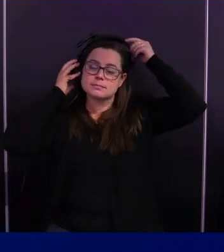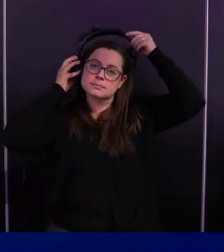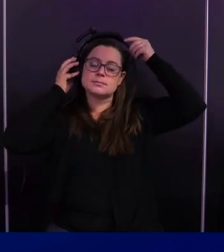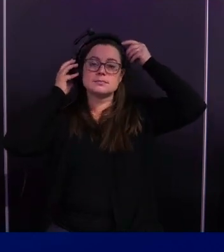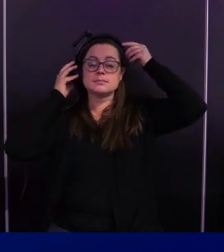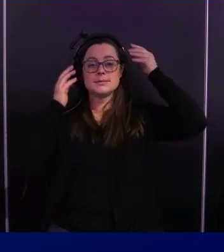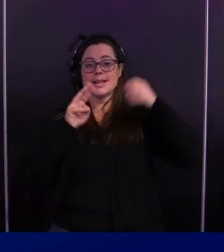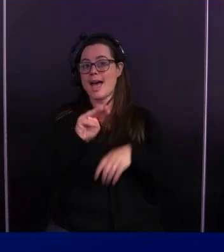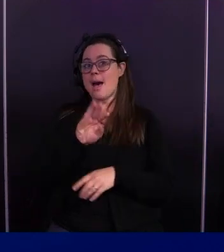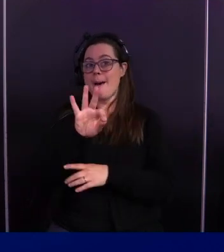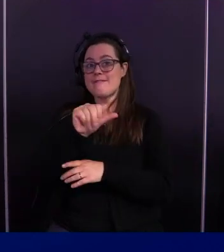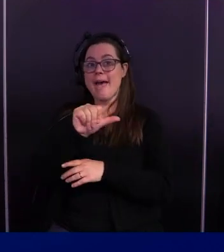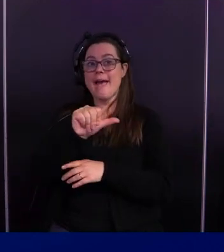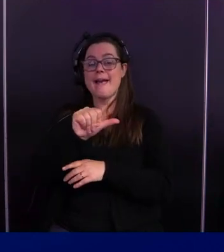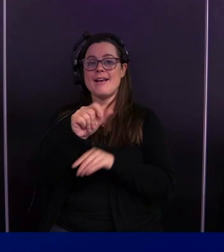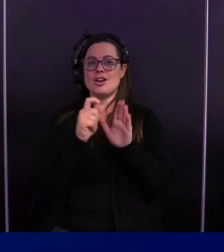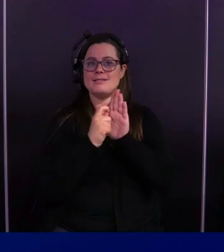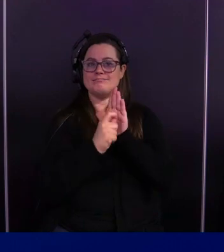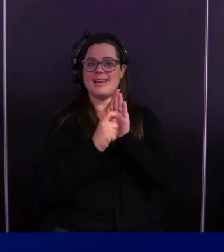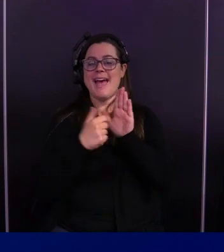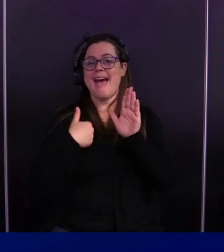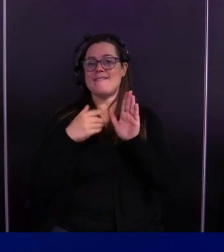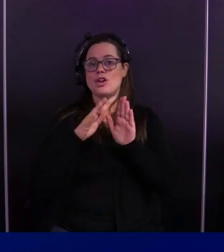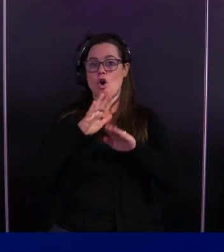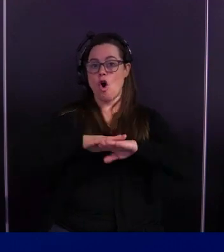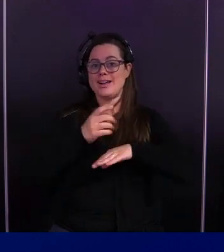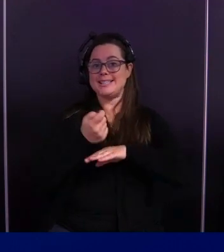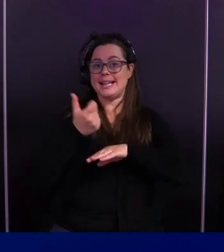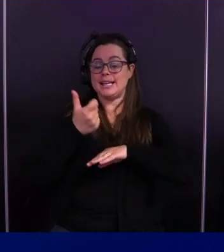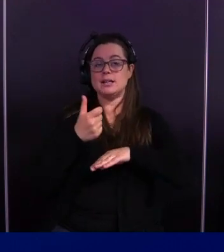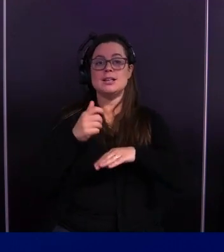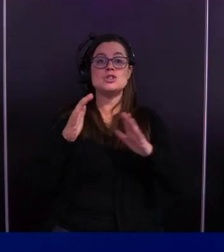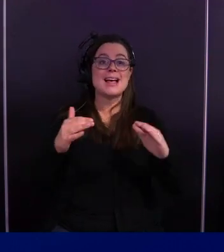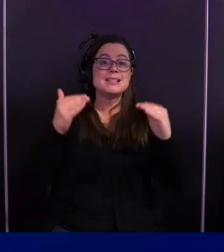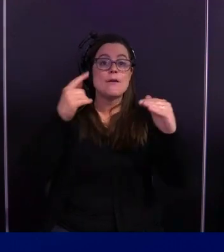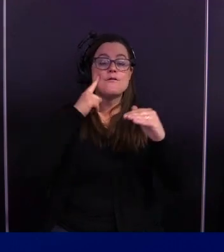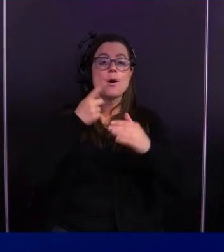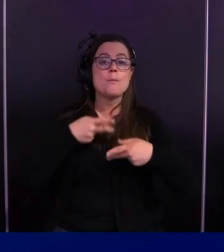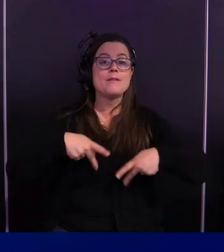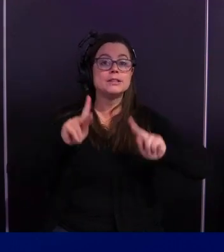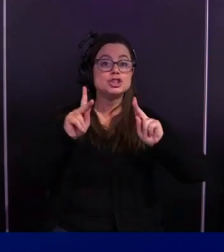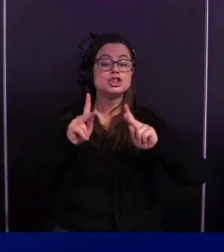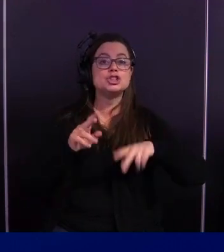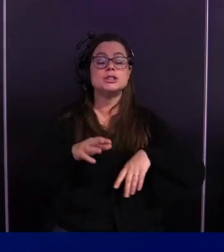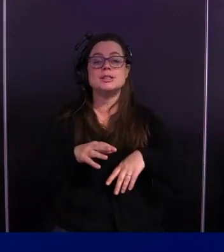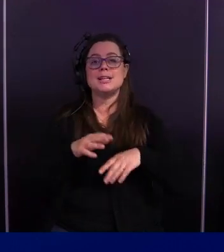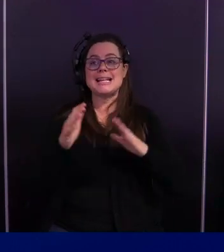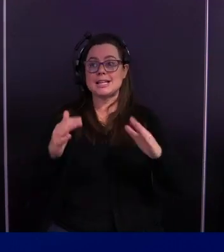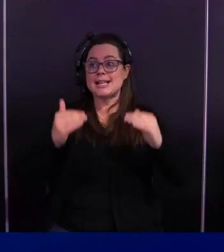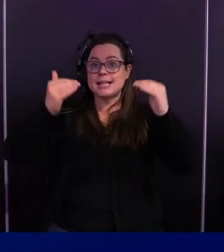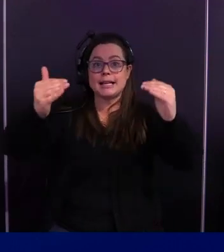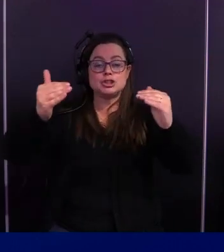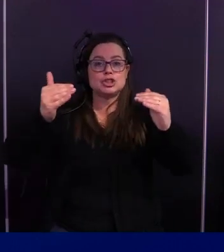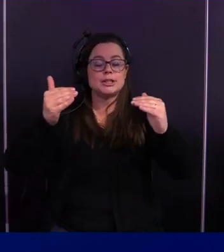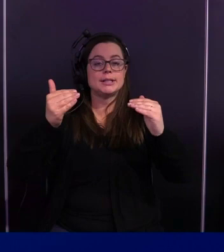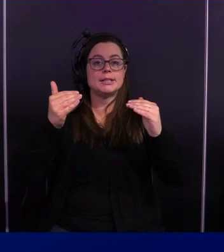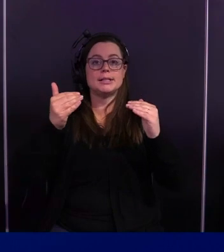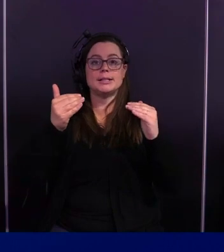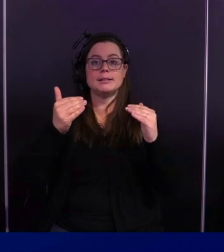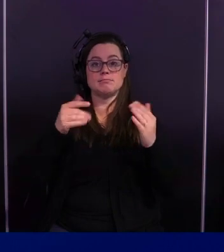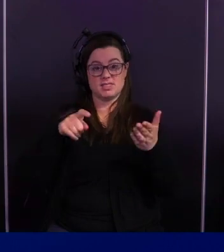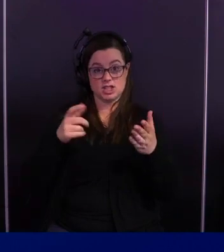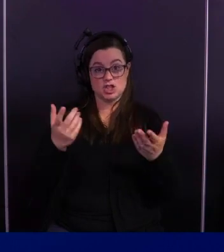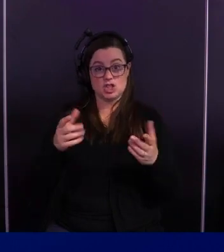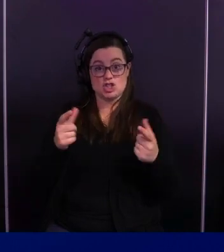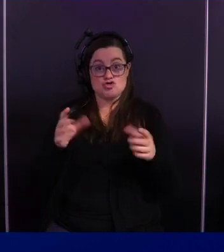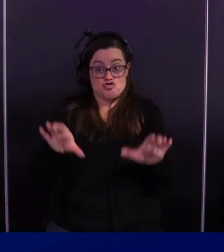have MFA on delete. Yeah. So it's an escalation of privilege. It's an escalation that you need to do as an